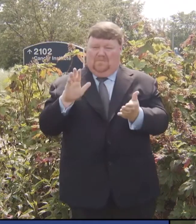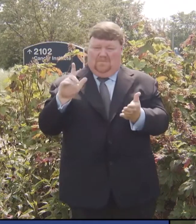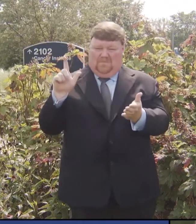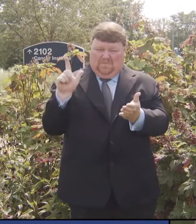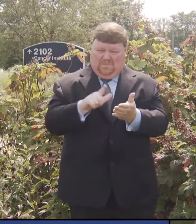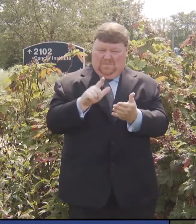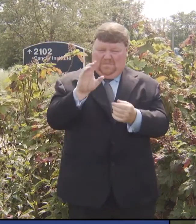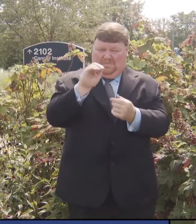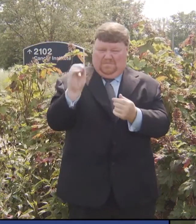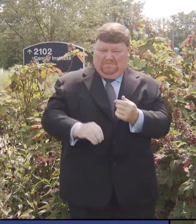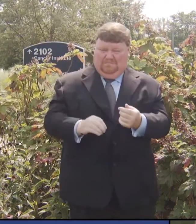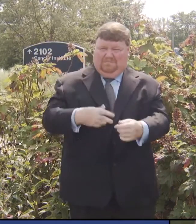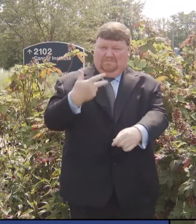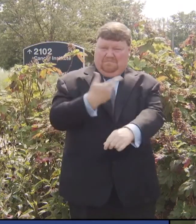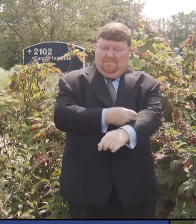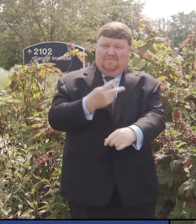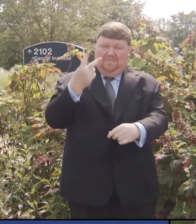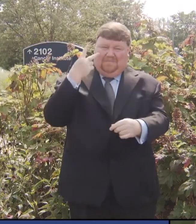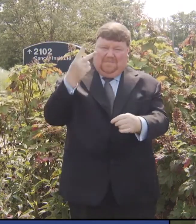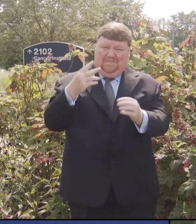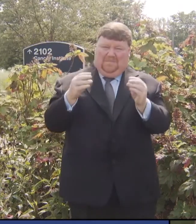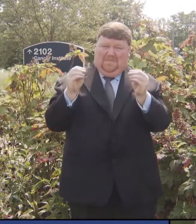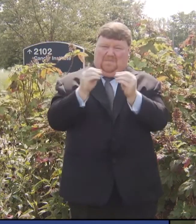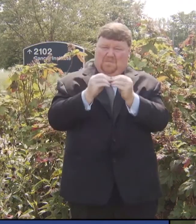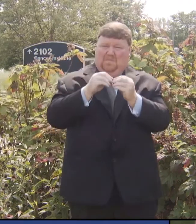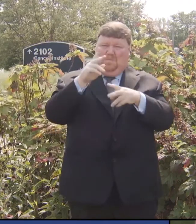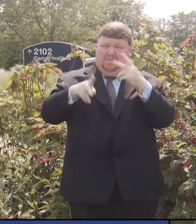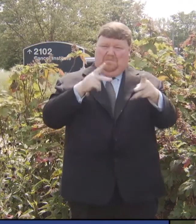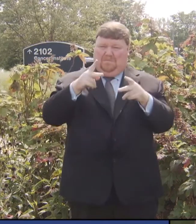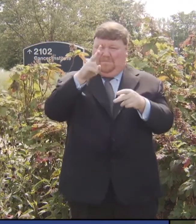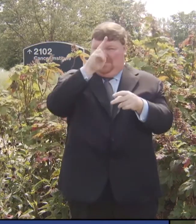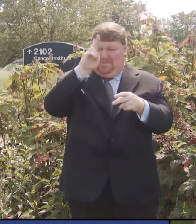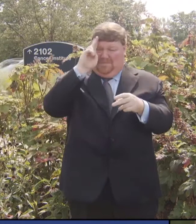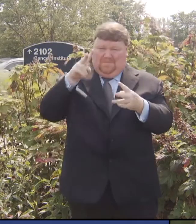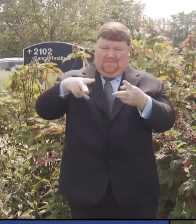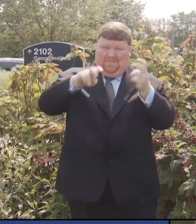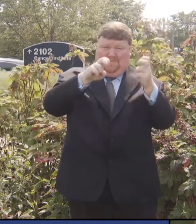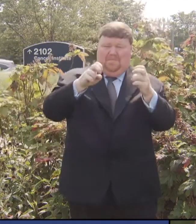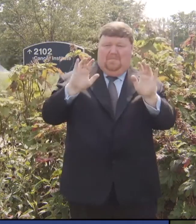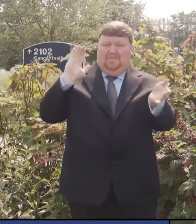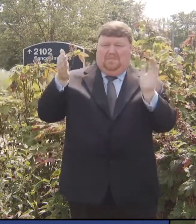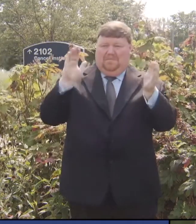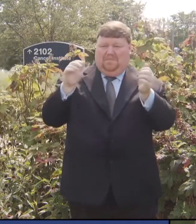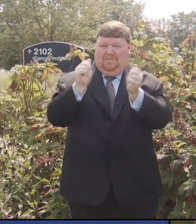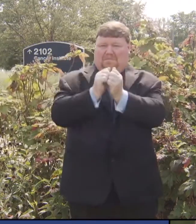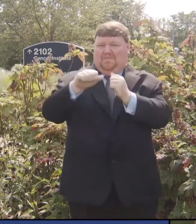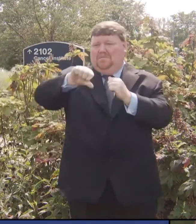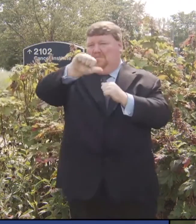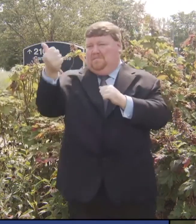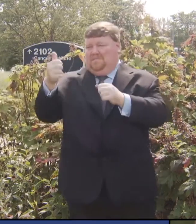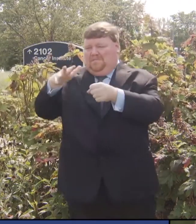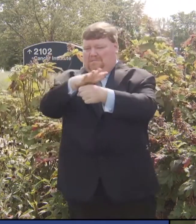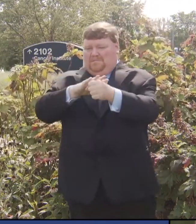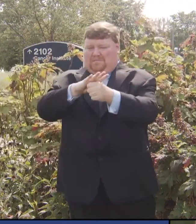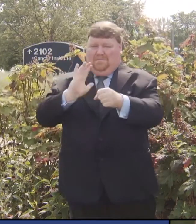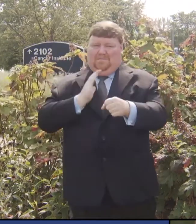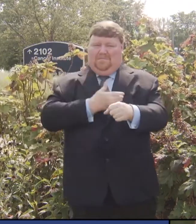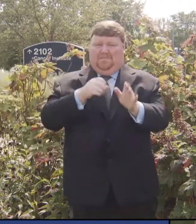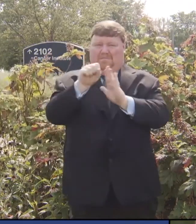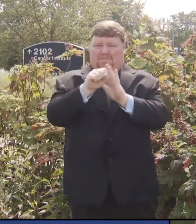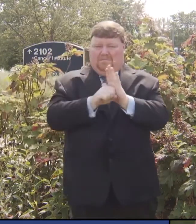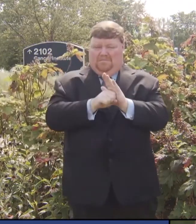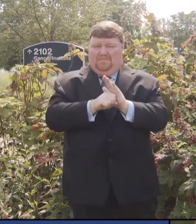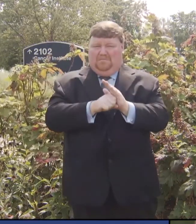of vaccination, we've seen increasing hospitalizations compared to other counties in the Commonwealth. Our case